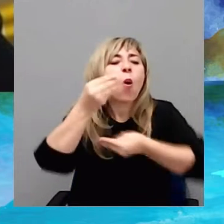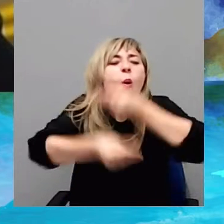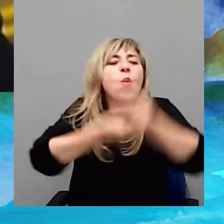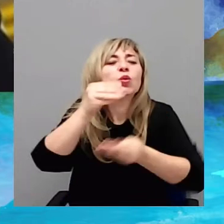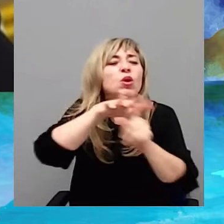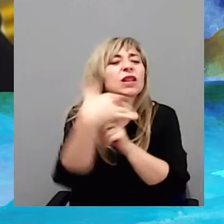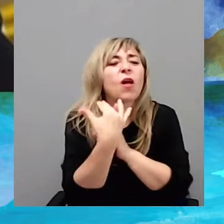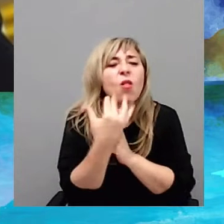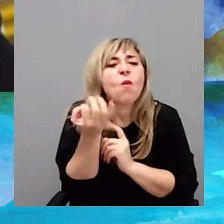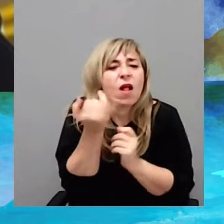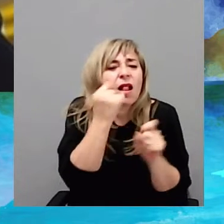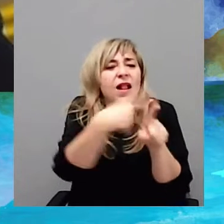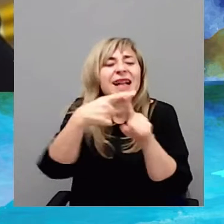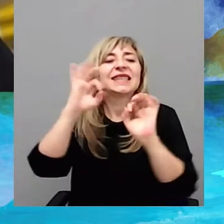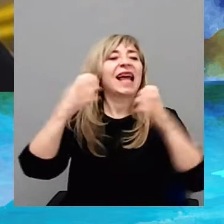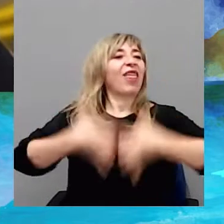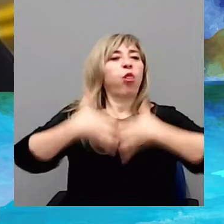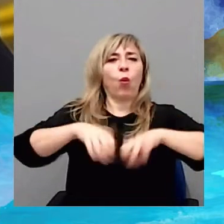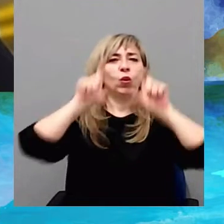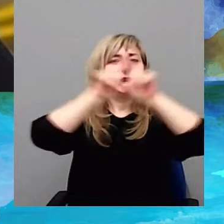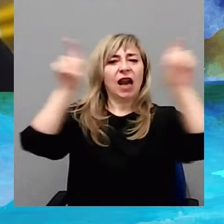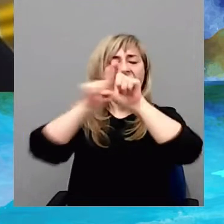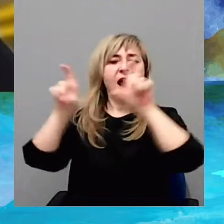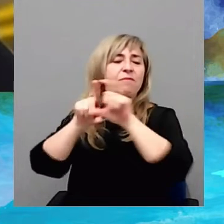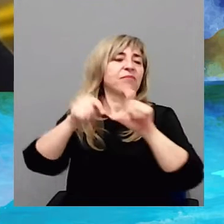used is in industry,